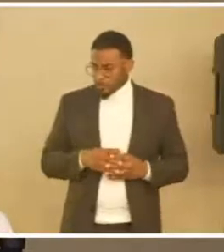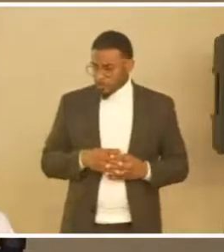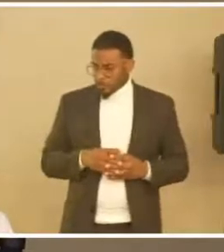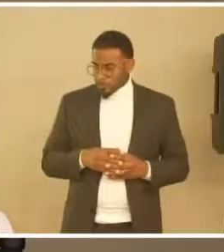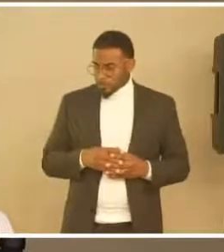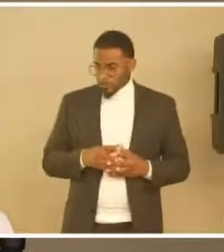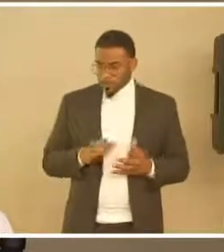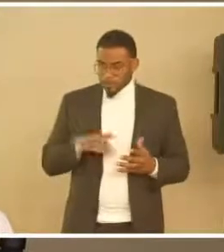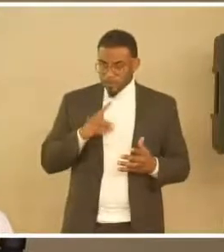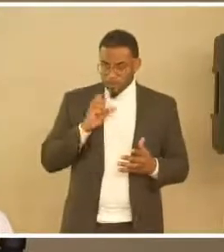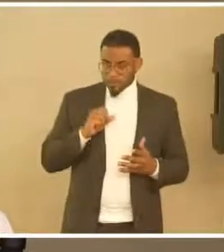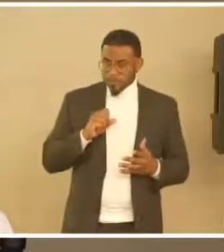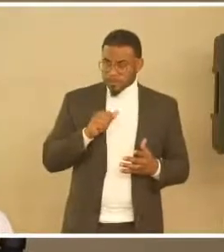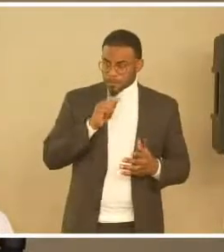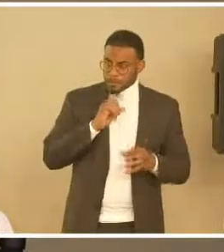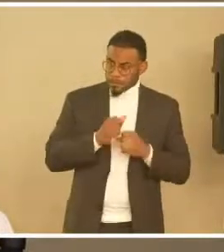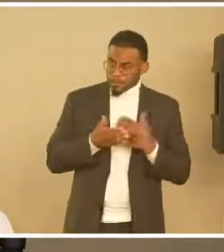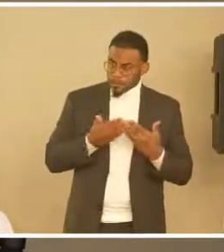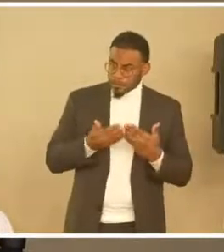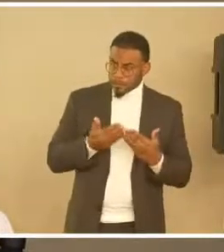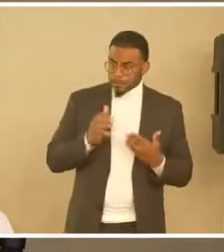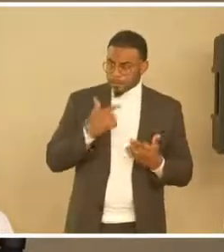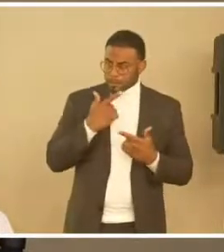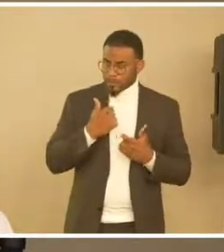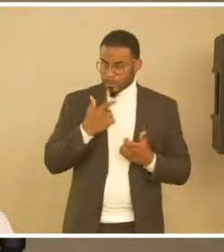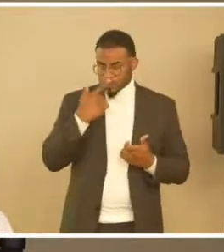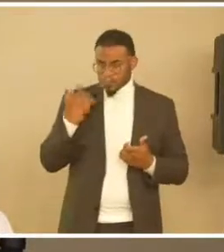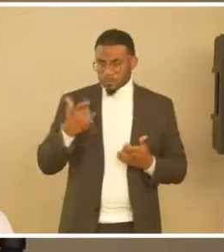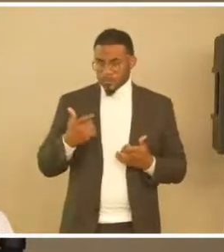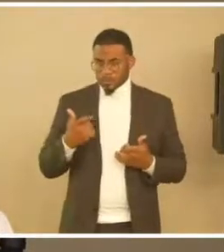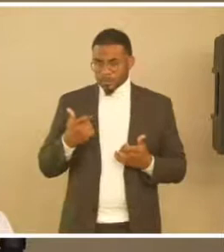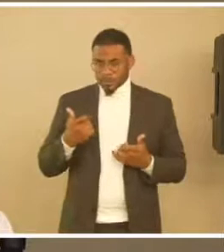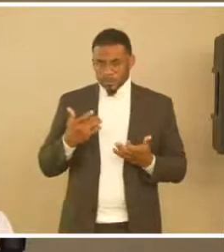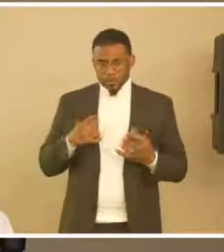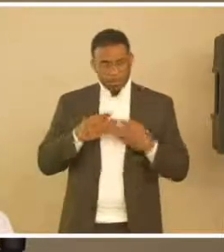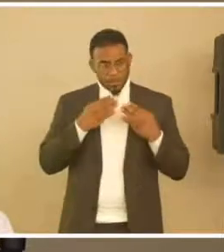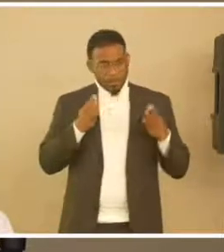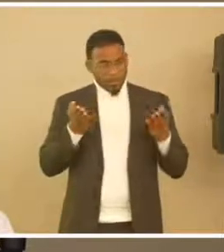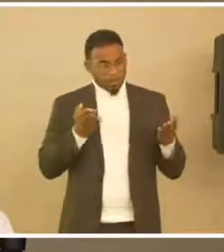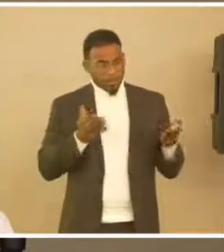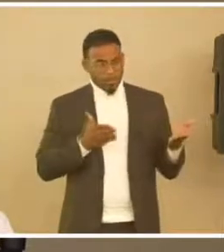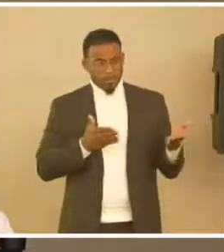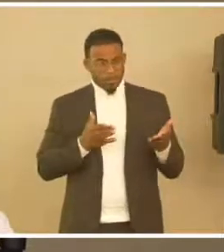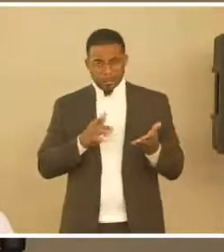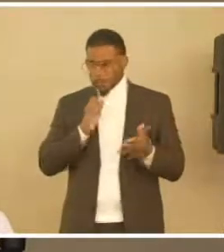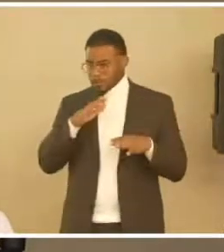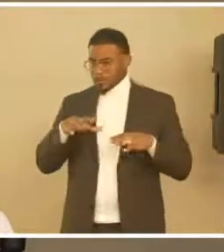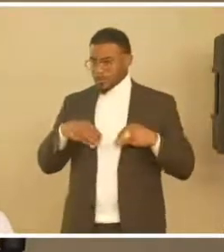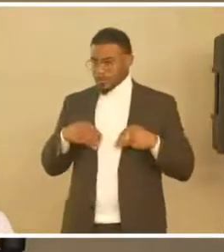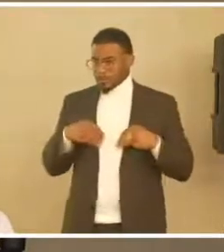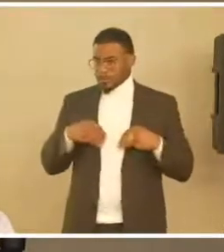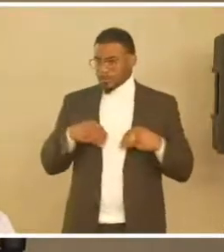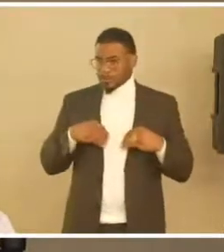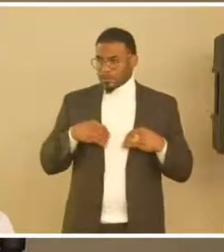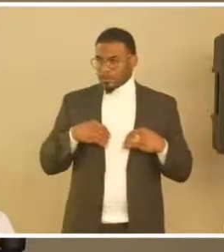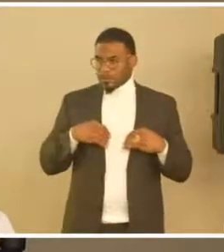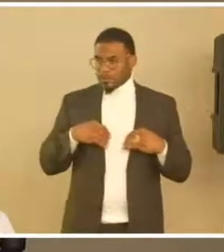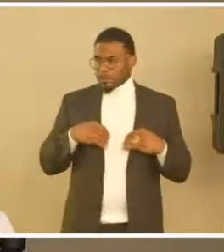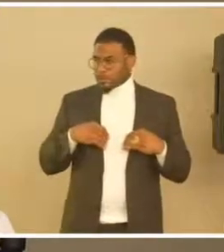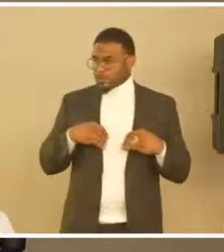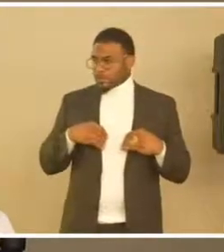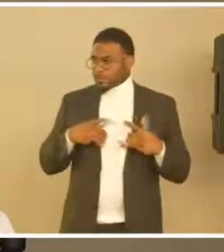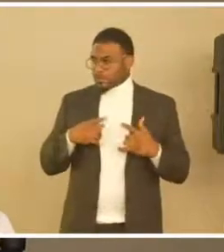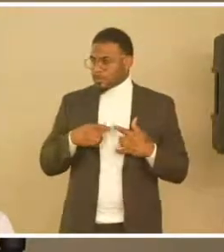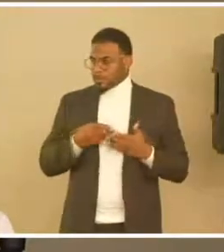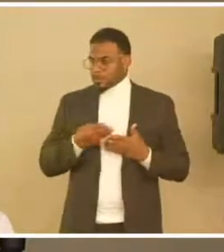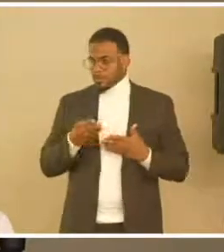So it was not really easy. And it's interesting because the public service did not accept to